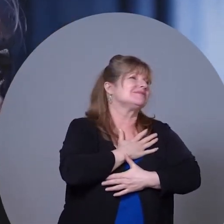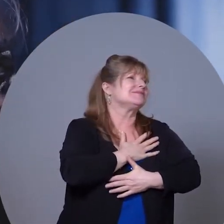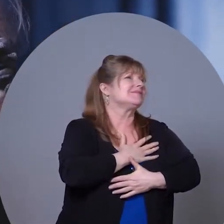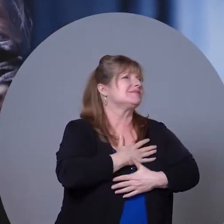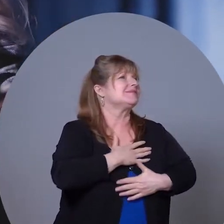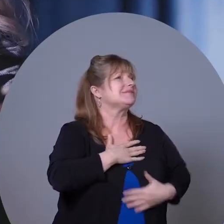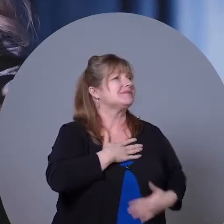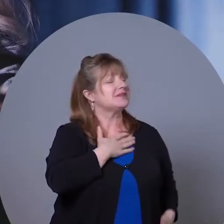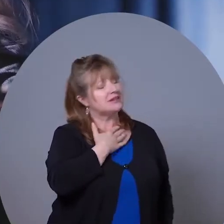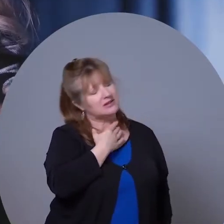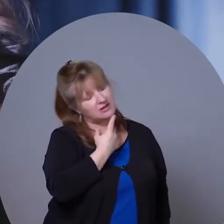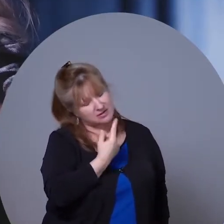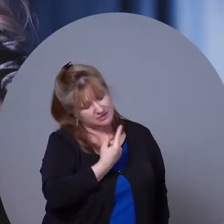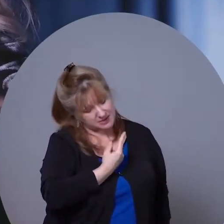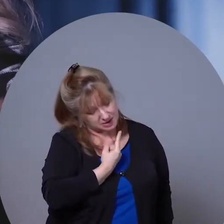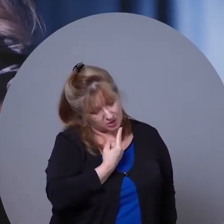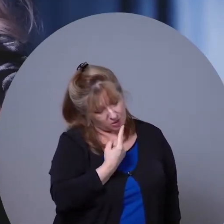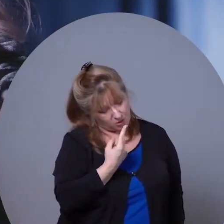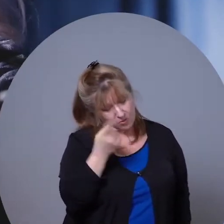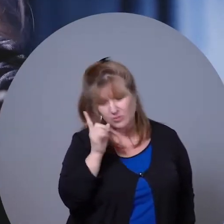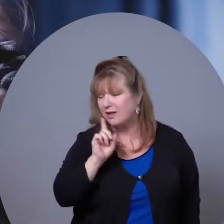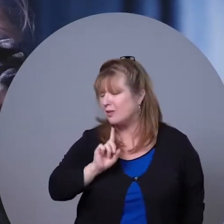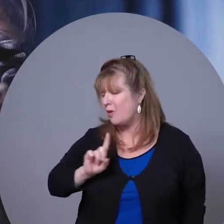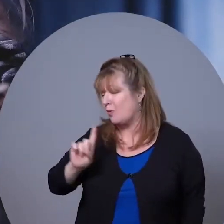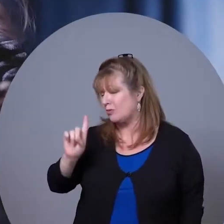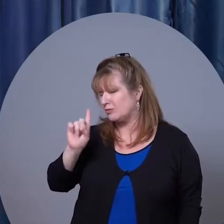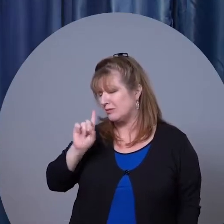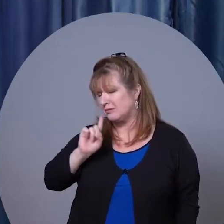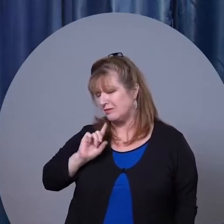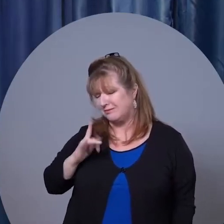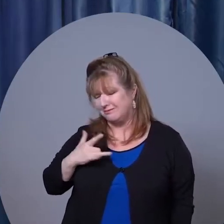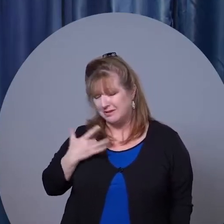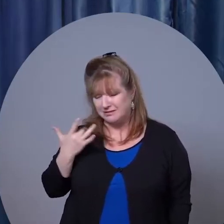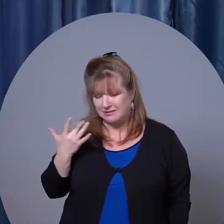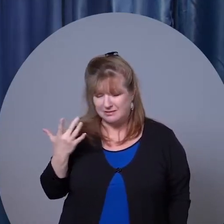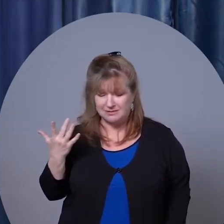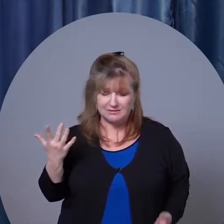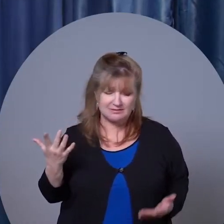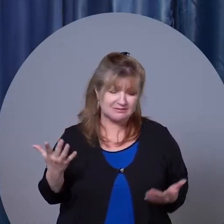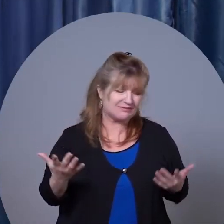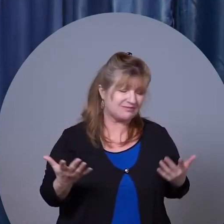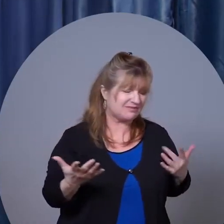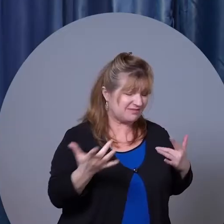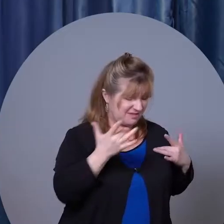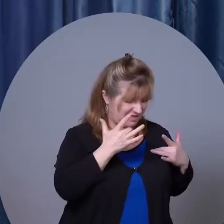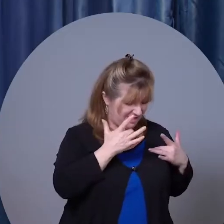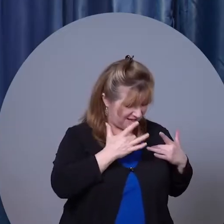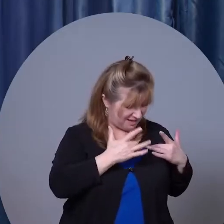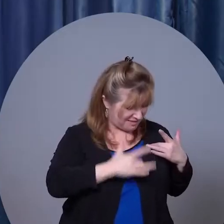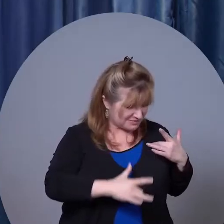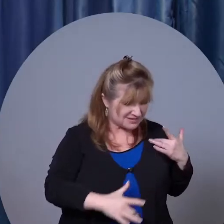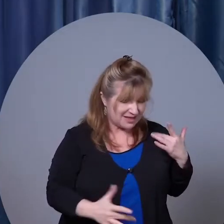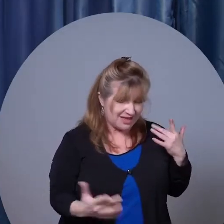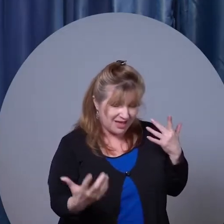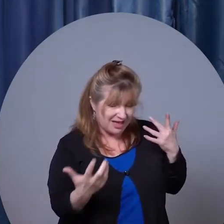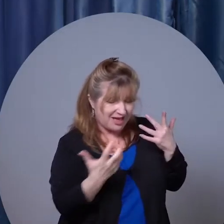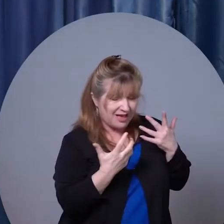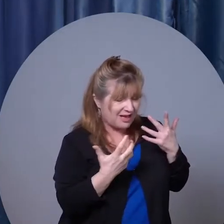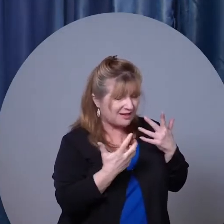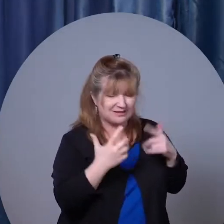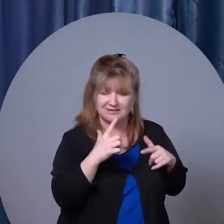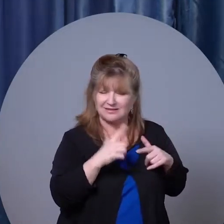You've been alone, you've been lonely. There's a vacancy no